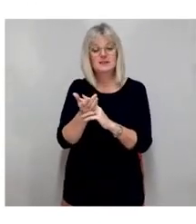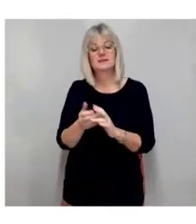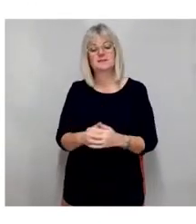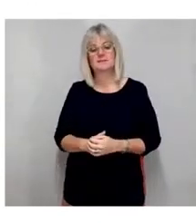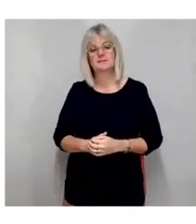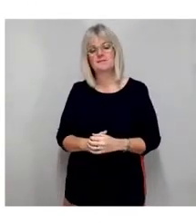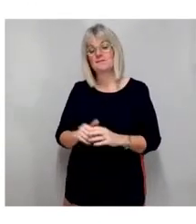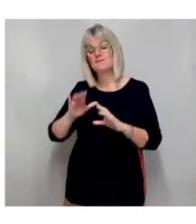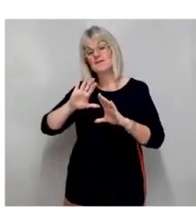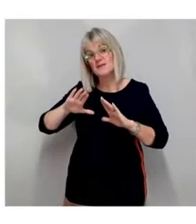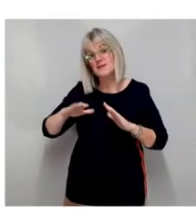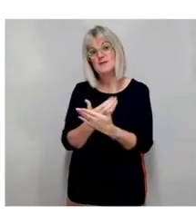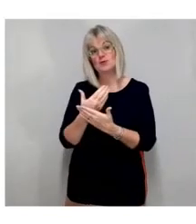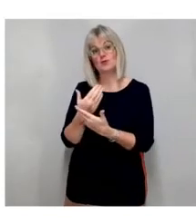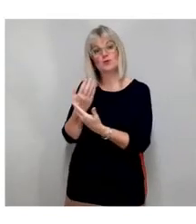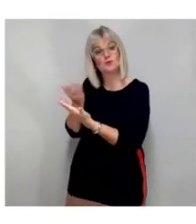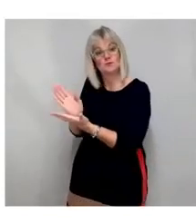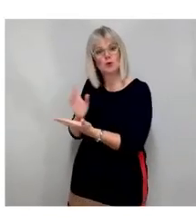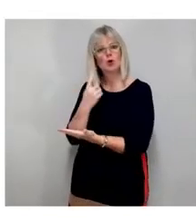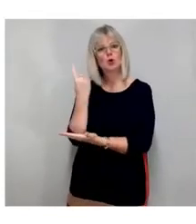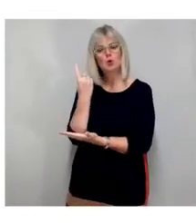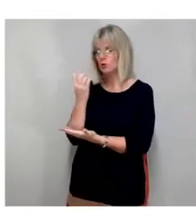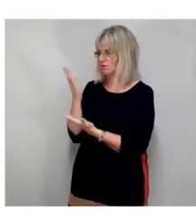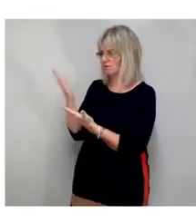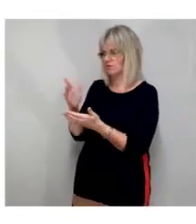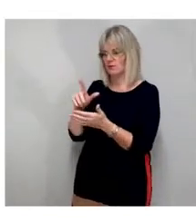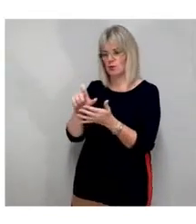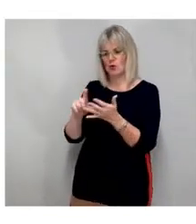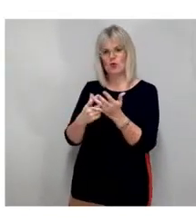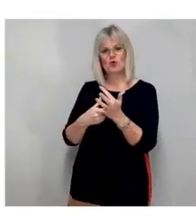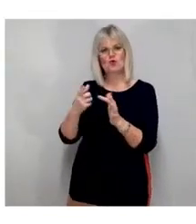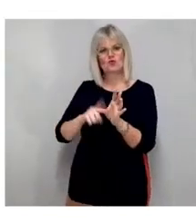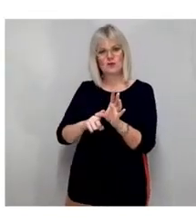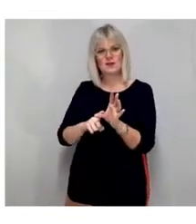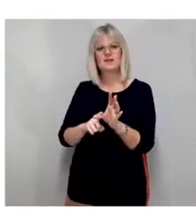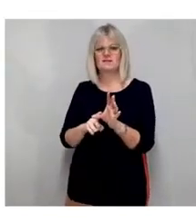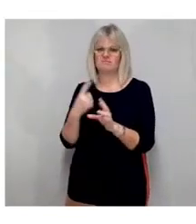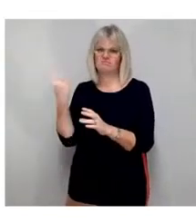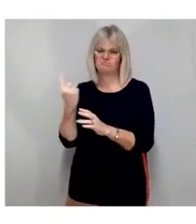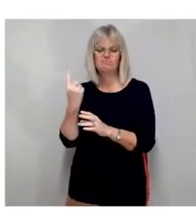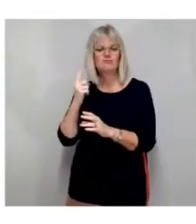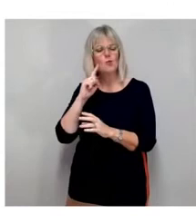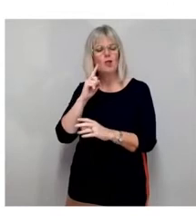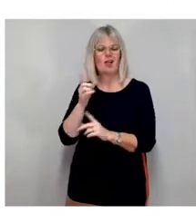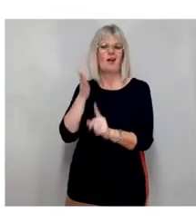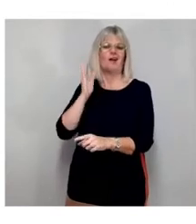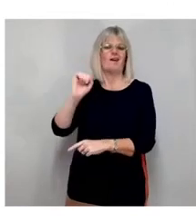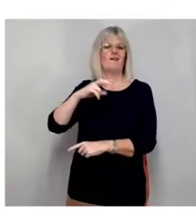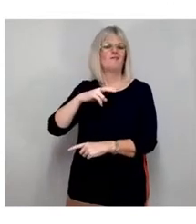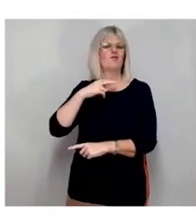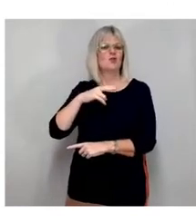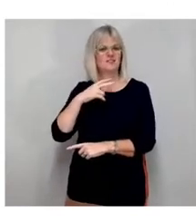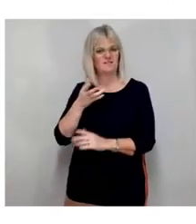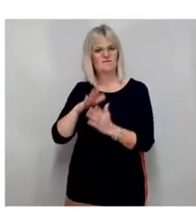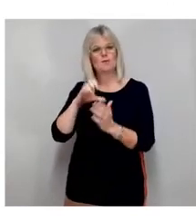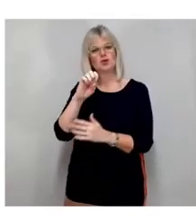to you, I'm pleased to welcome Corie Brown, whose voice you will recognise from Channel 4, but is also a key member of the For Purple movement,